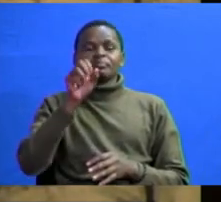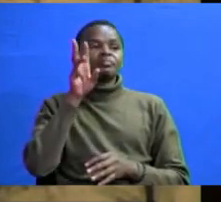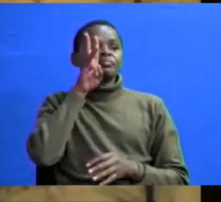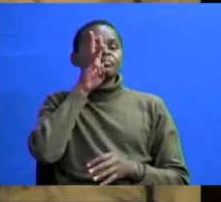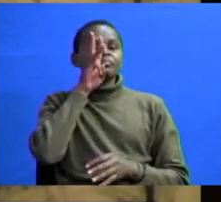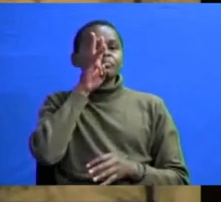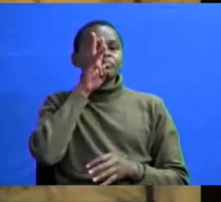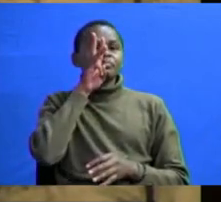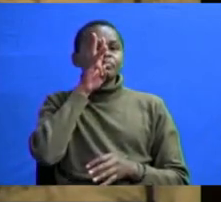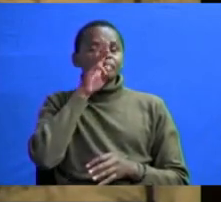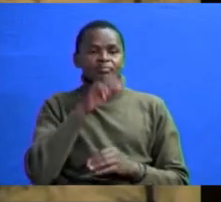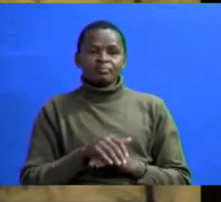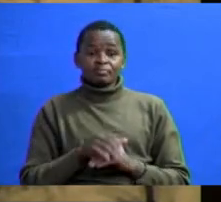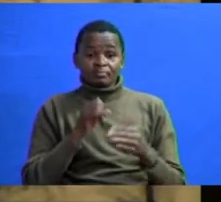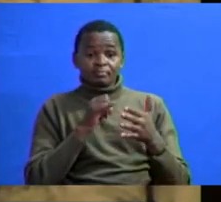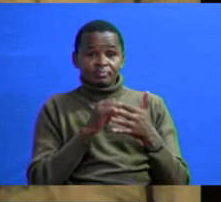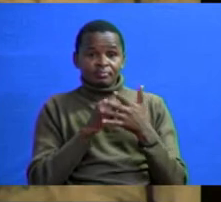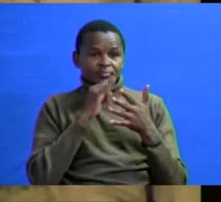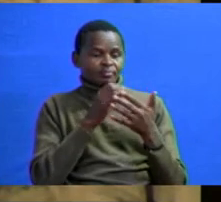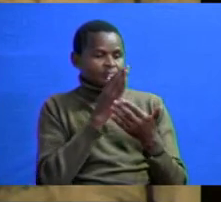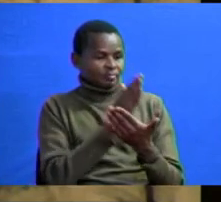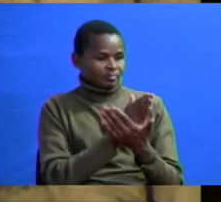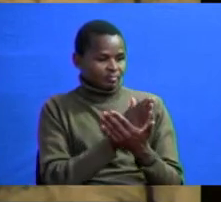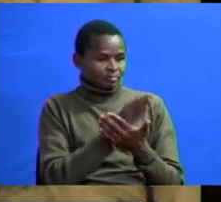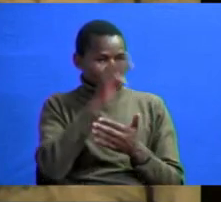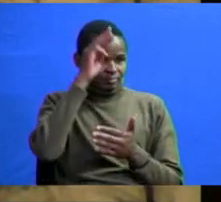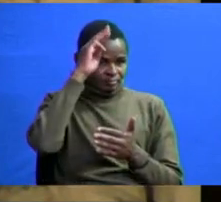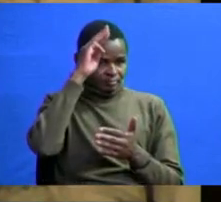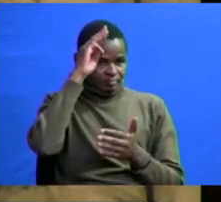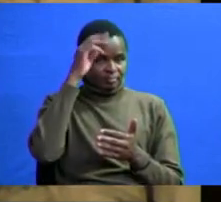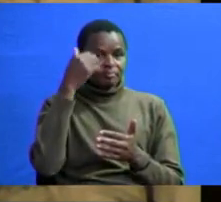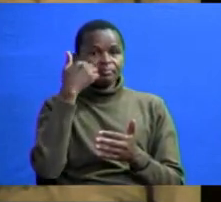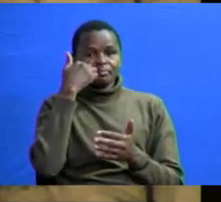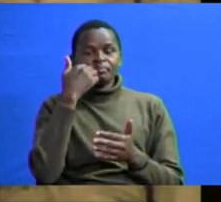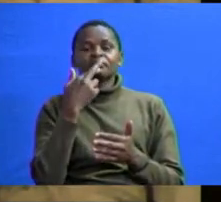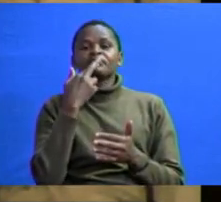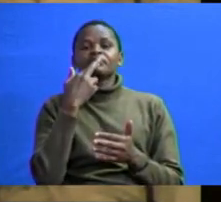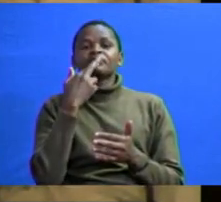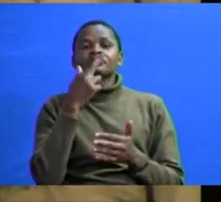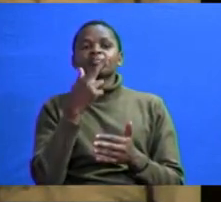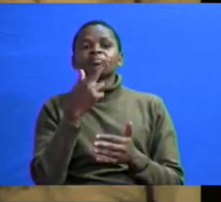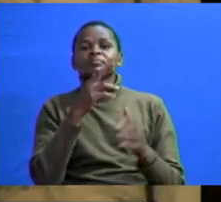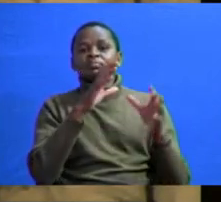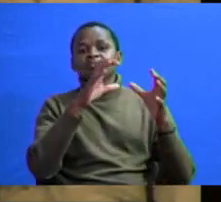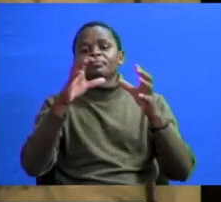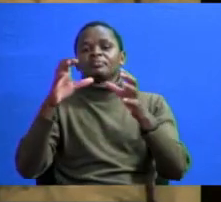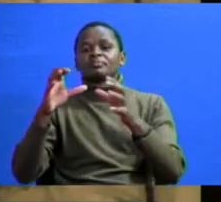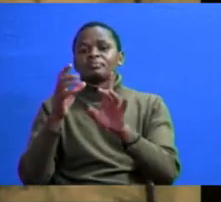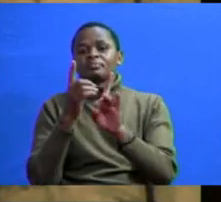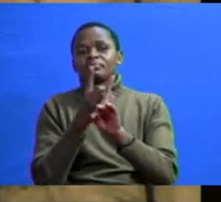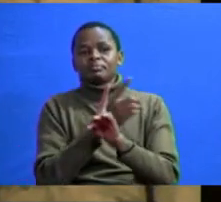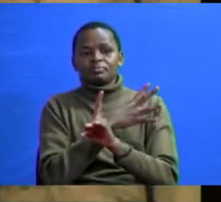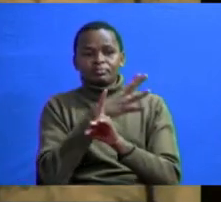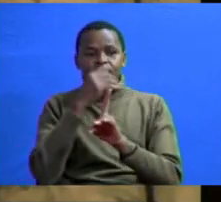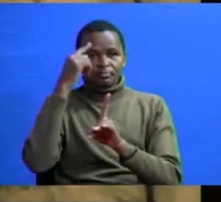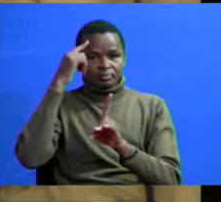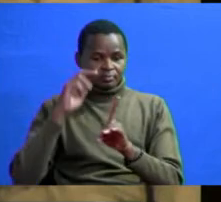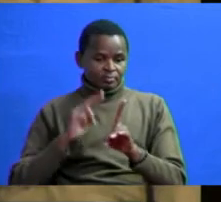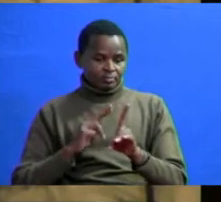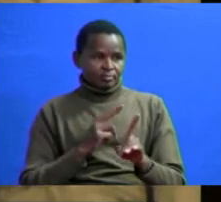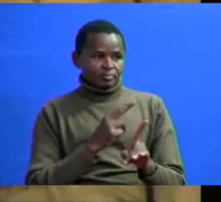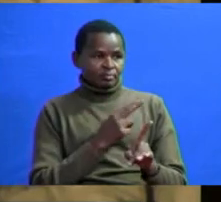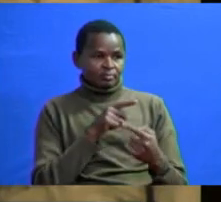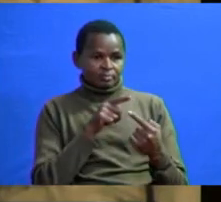So it's actually true that mental illnesses are classified differently, and for us to be able